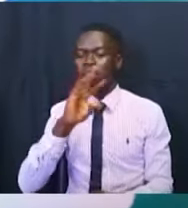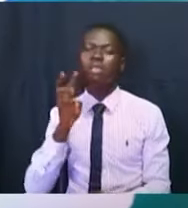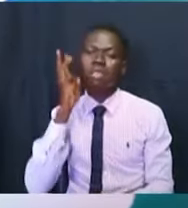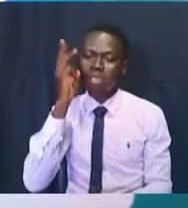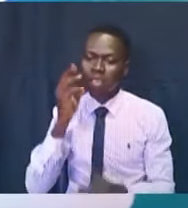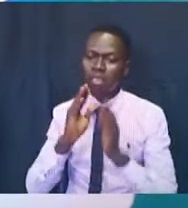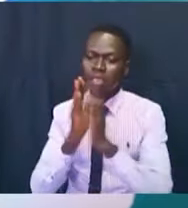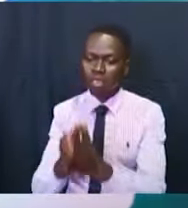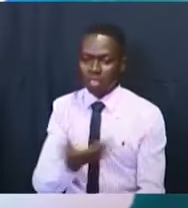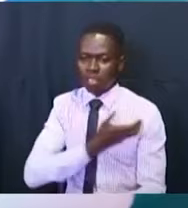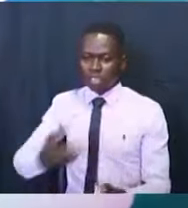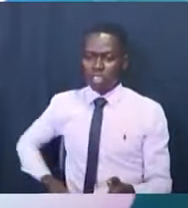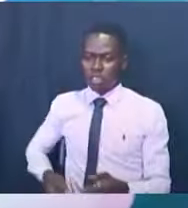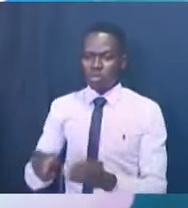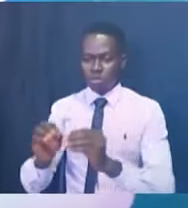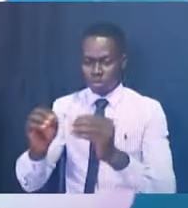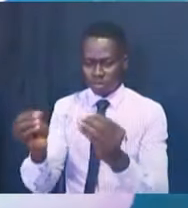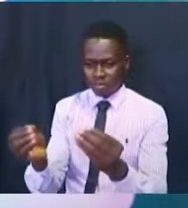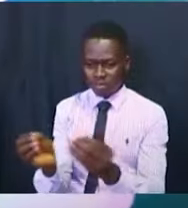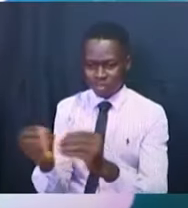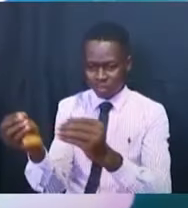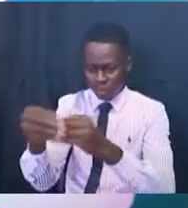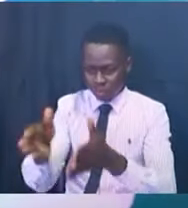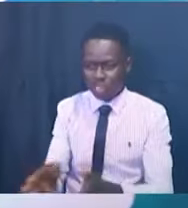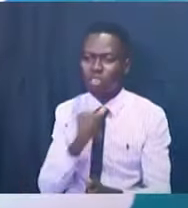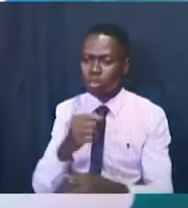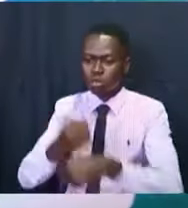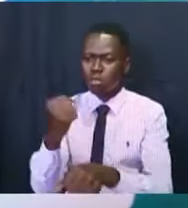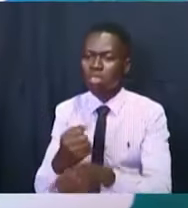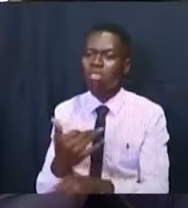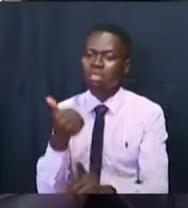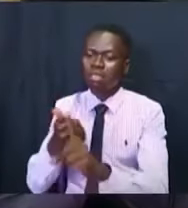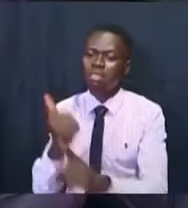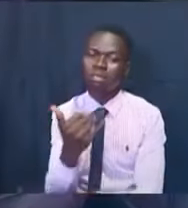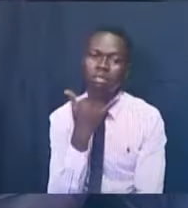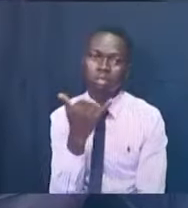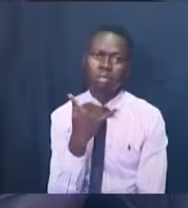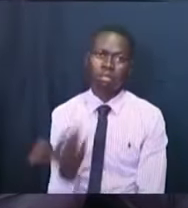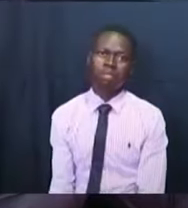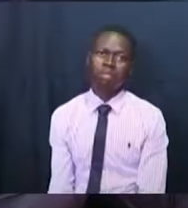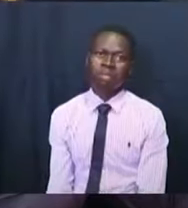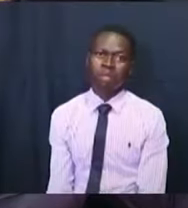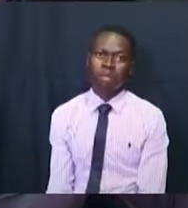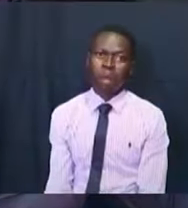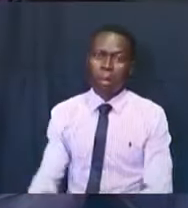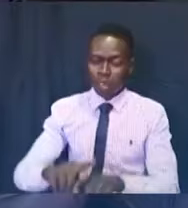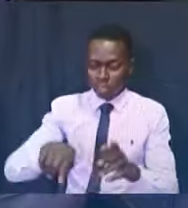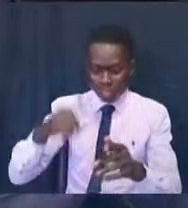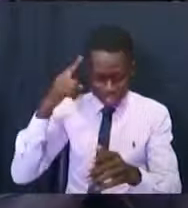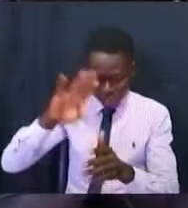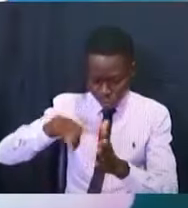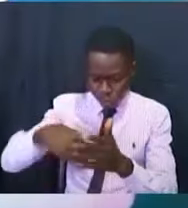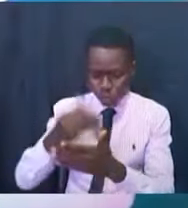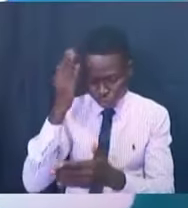chief officials for permission not to defile himself this way. You see, I think we all know this, or if you